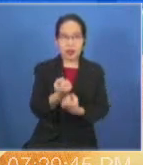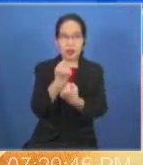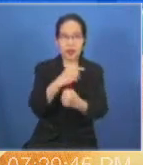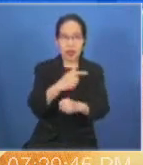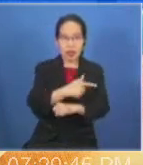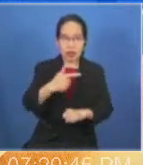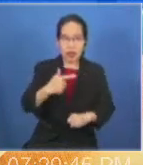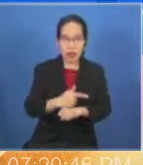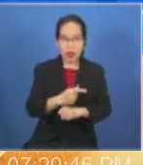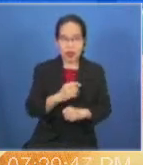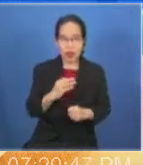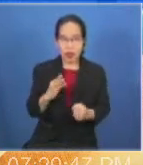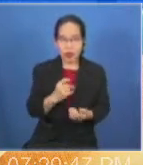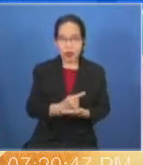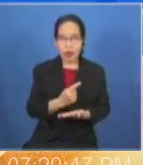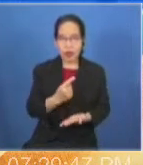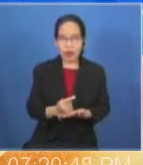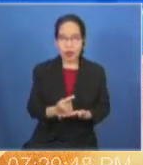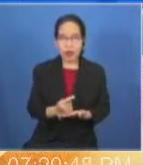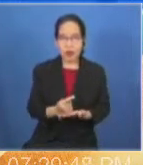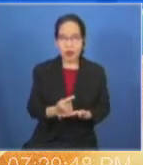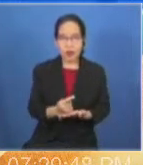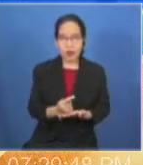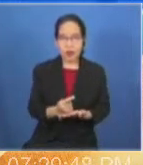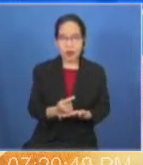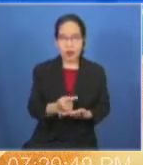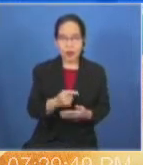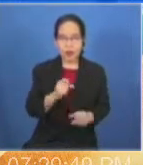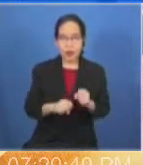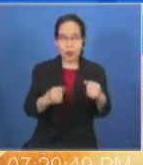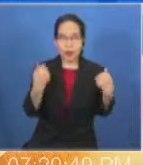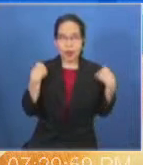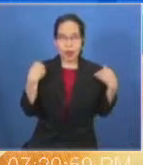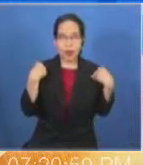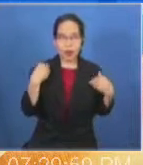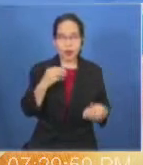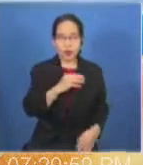the pillar and ground of the truth."